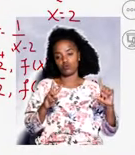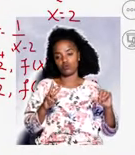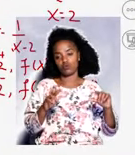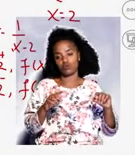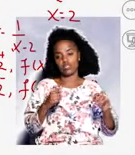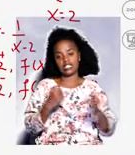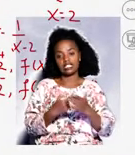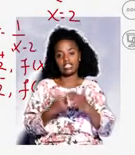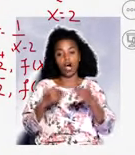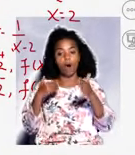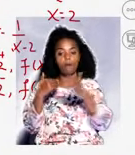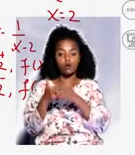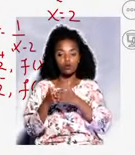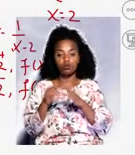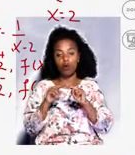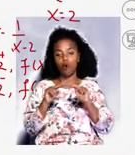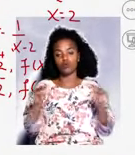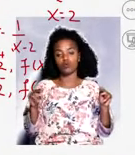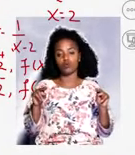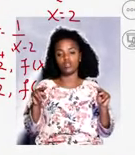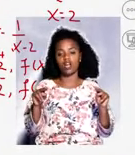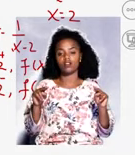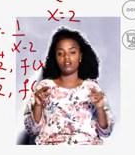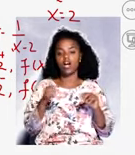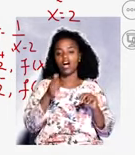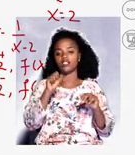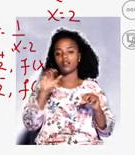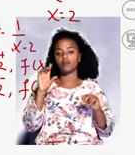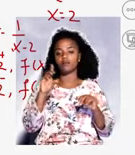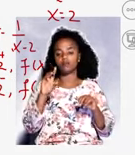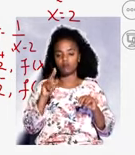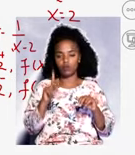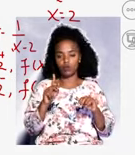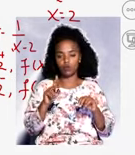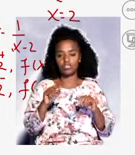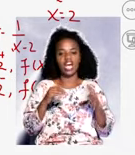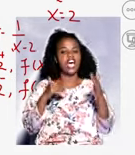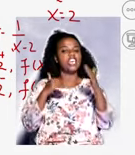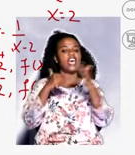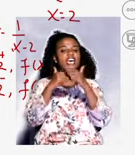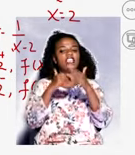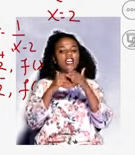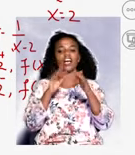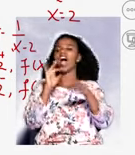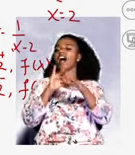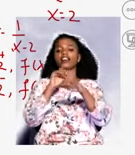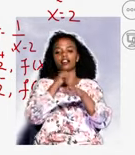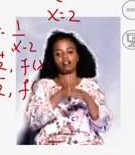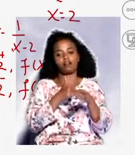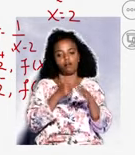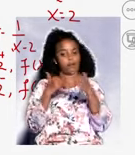it approaches its horizontal asymptote, does not crosses. So, it moves like this.